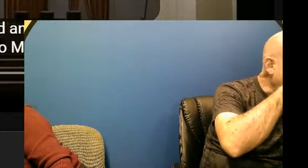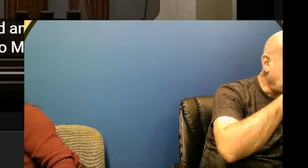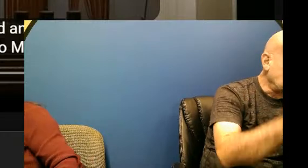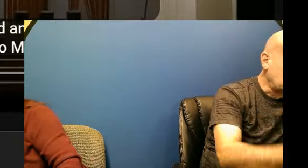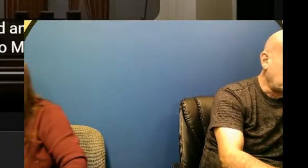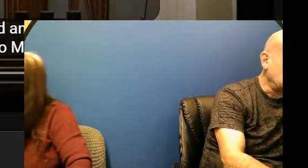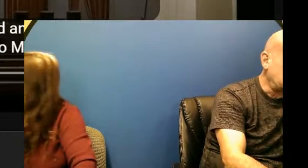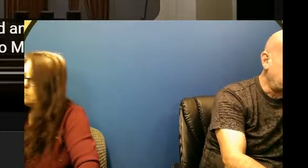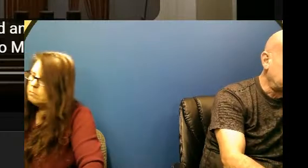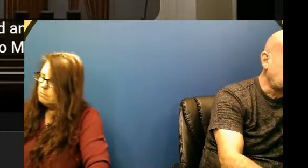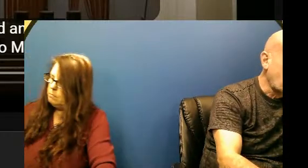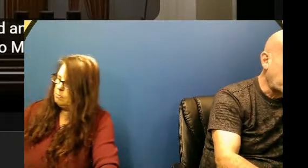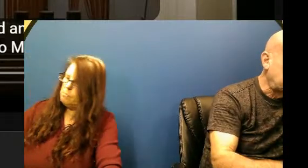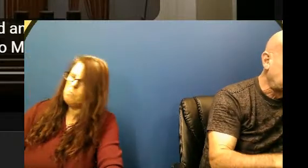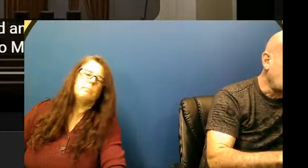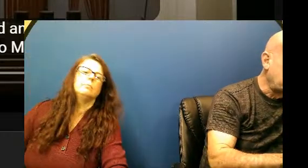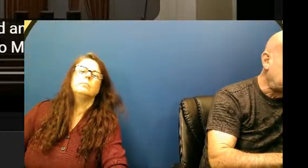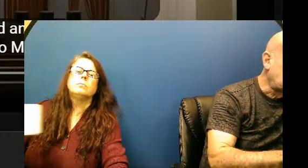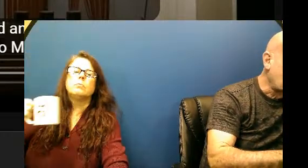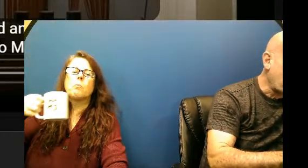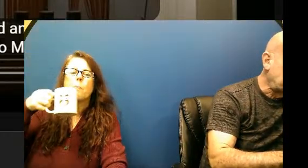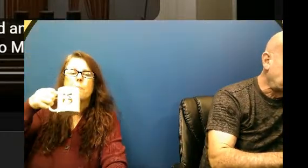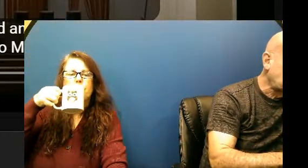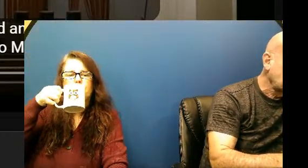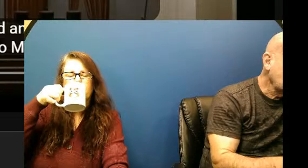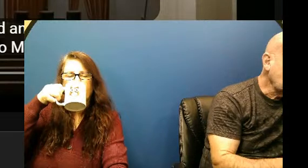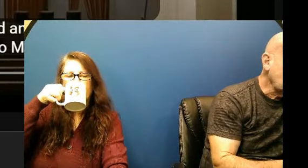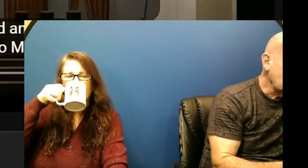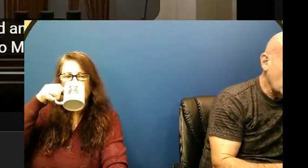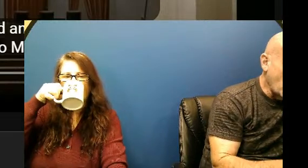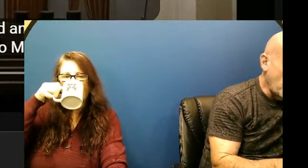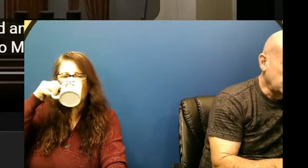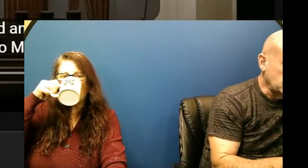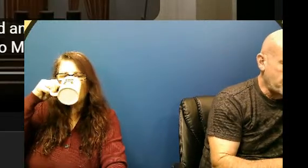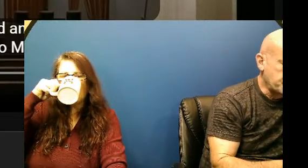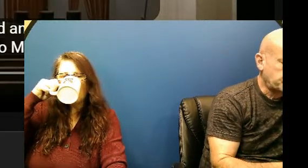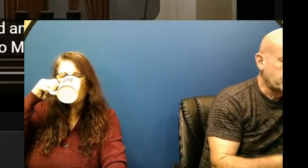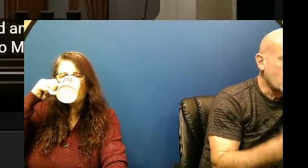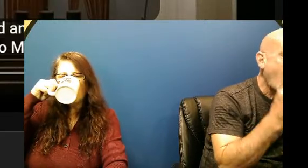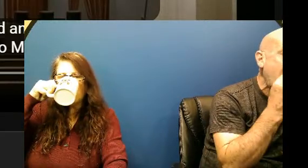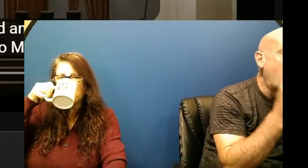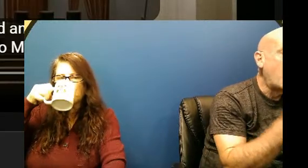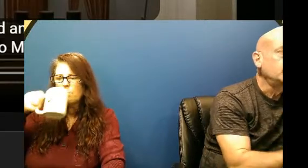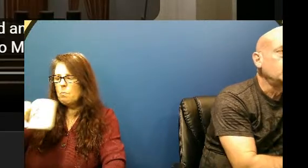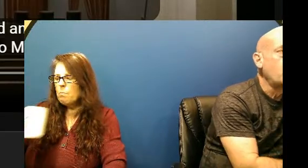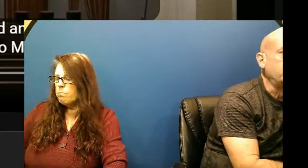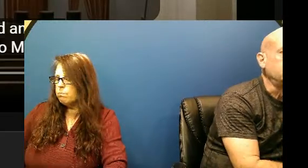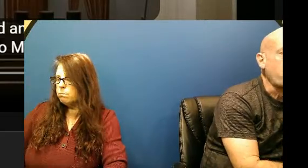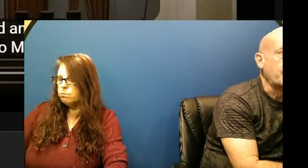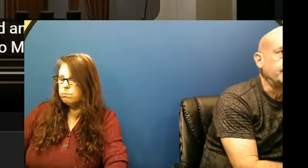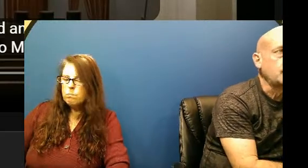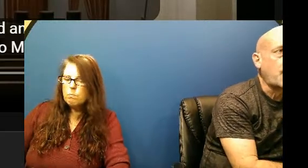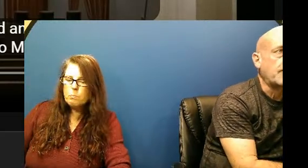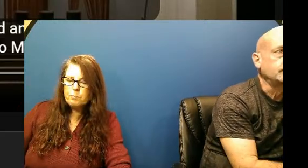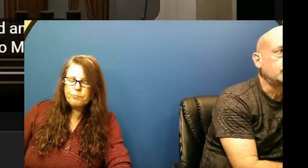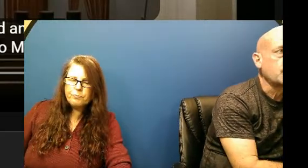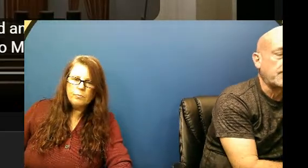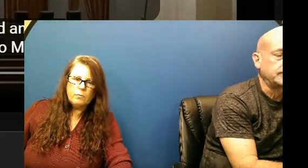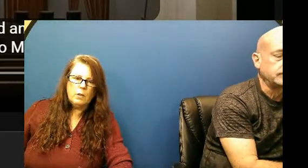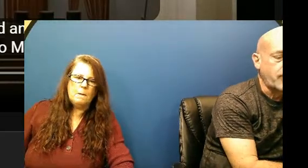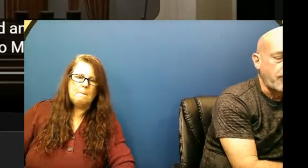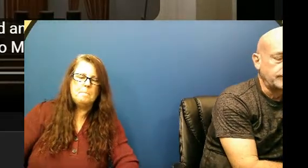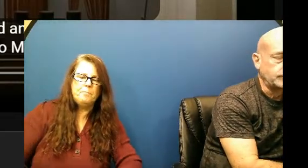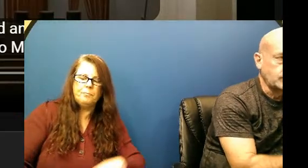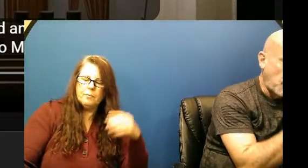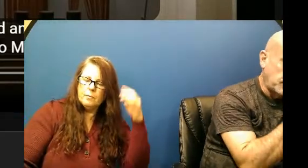alone can sustain the act in two steps. First, you would ask, if you have an impermissible motive and a permissible one, can we sustain